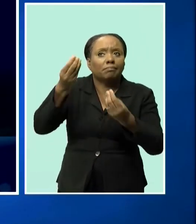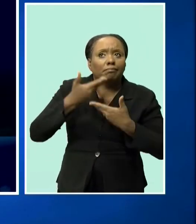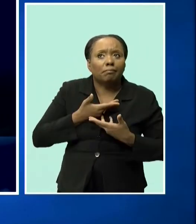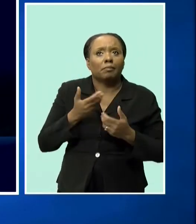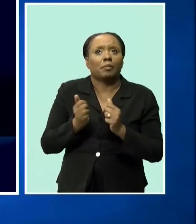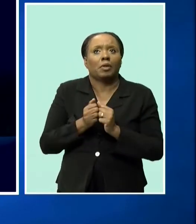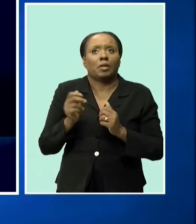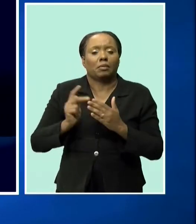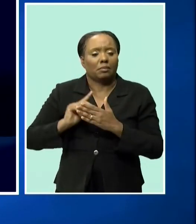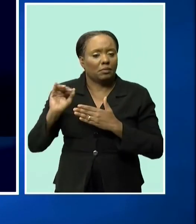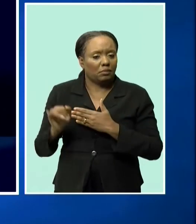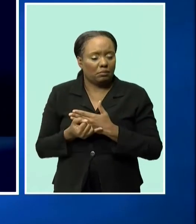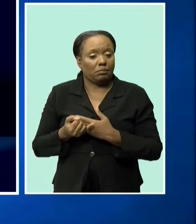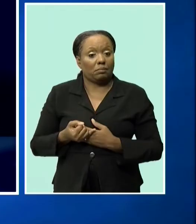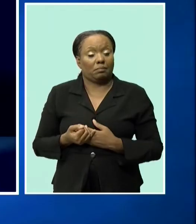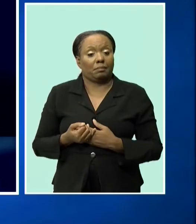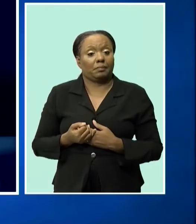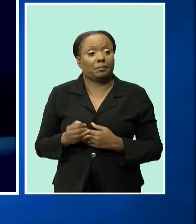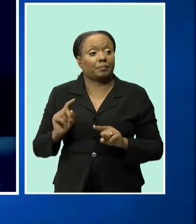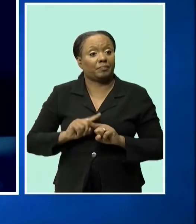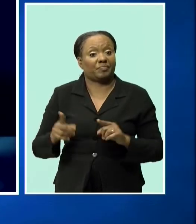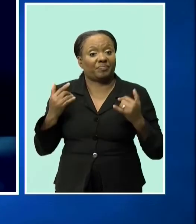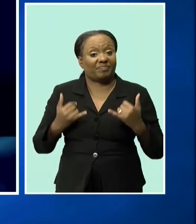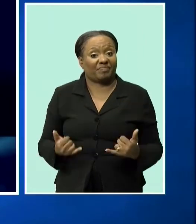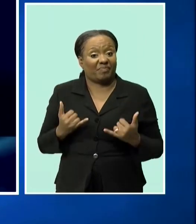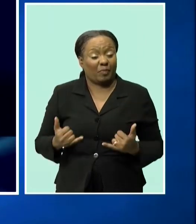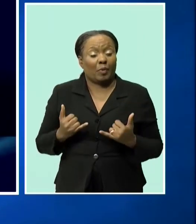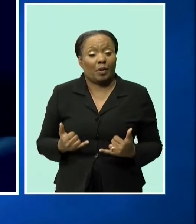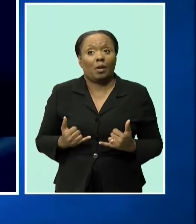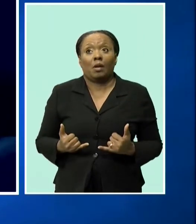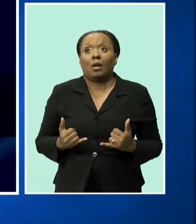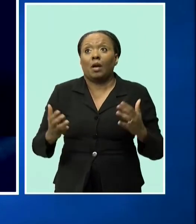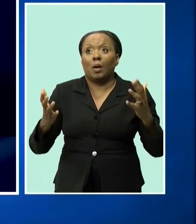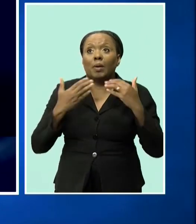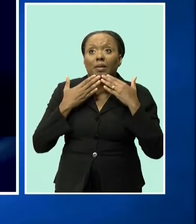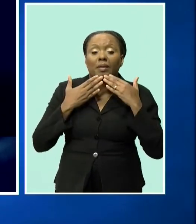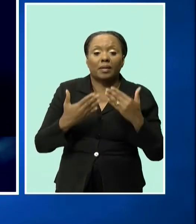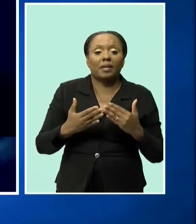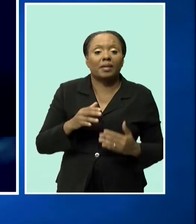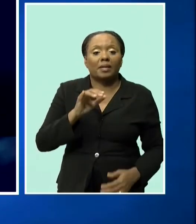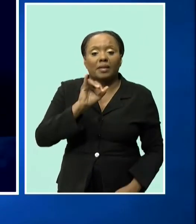project. And I want to use this opportunity to thank Ika,